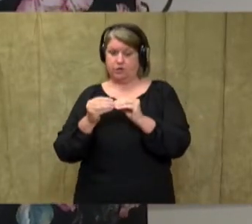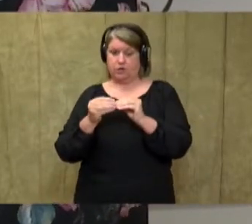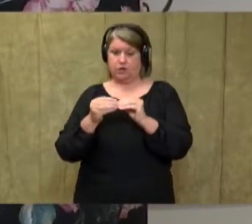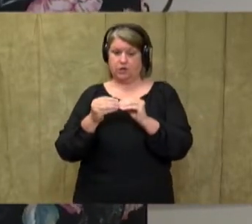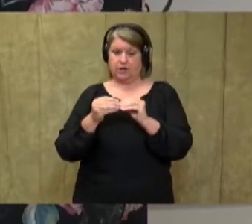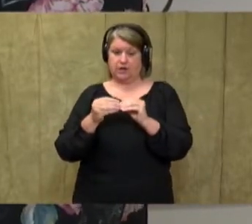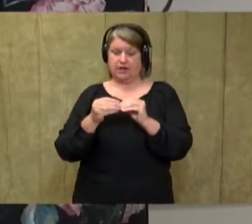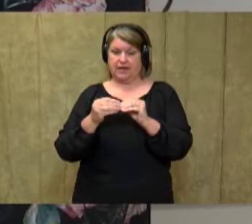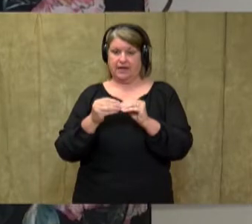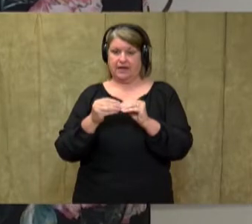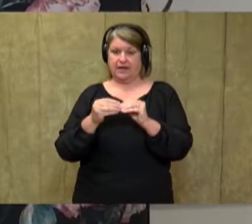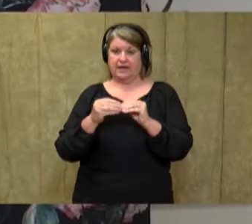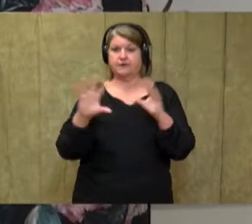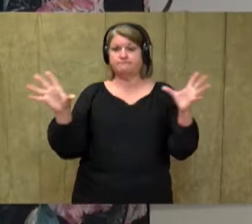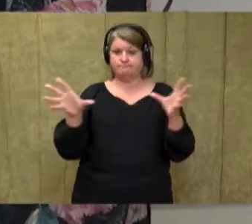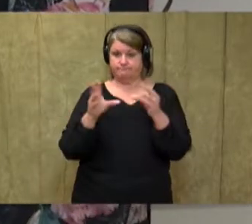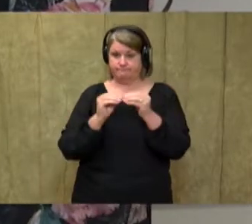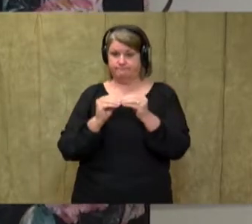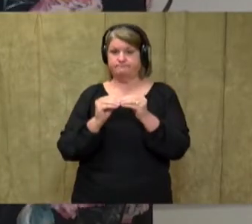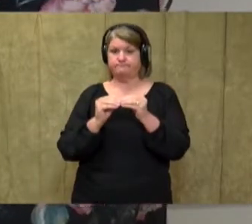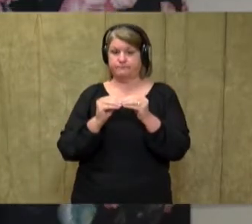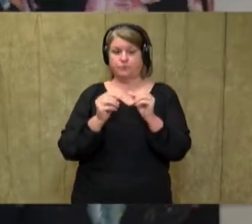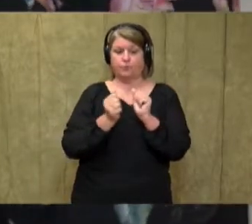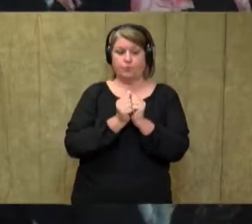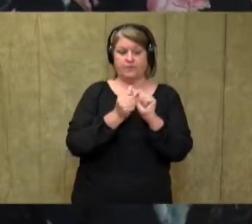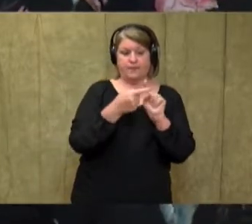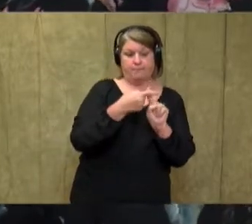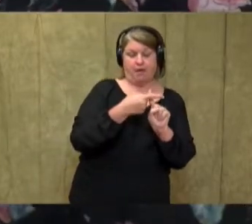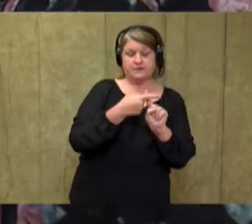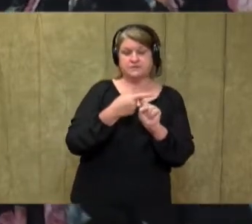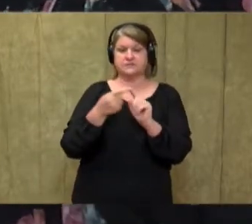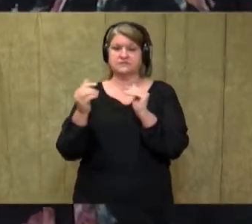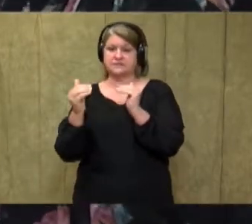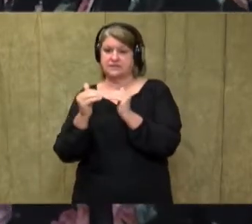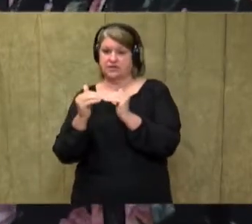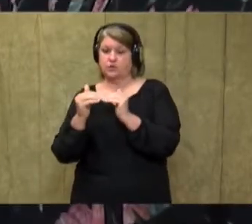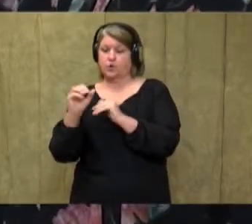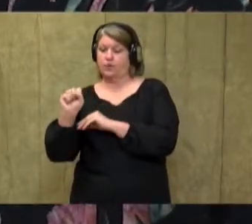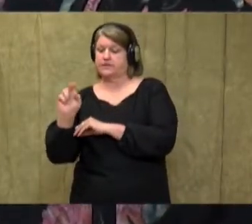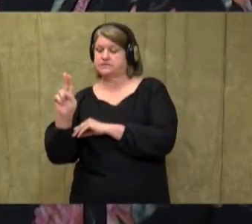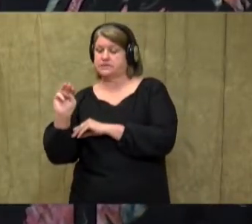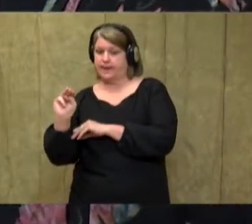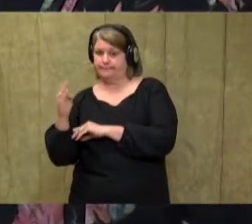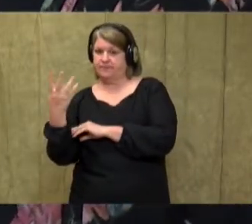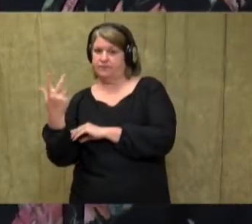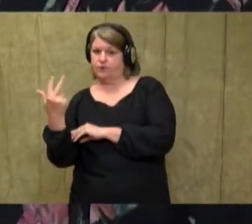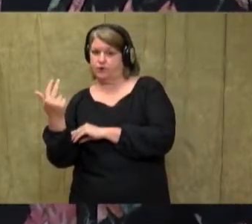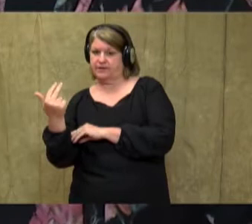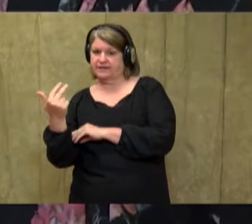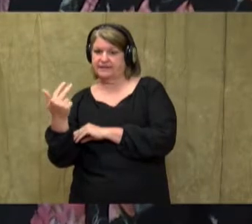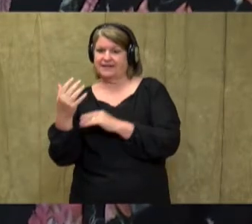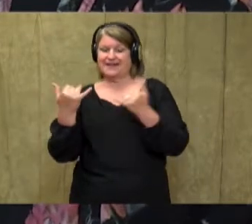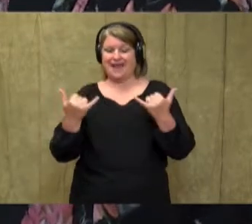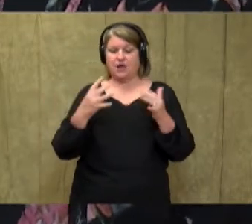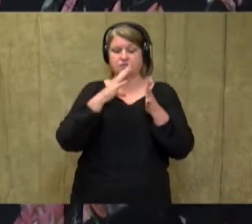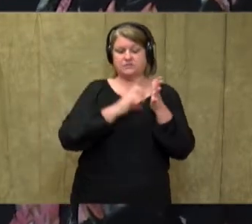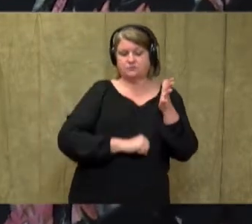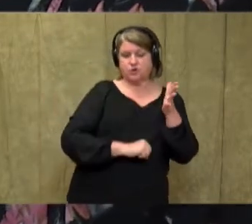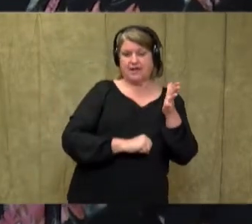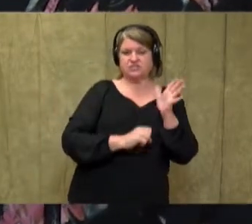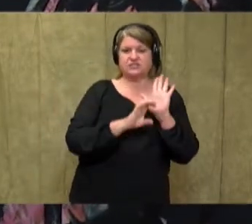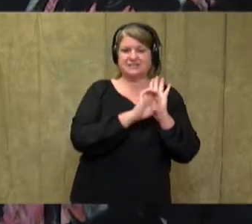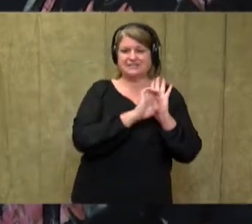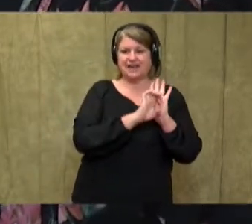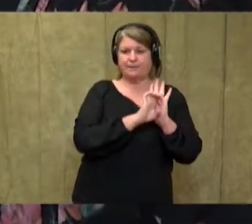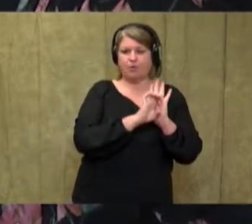added with our symbol, the plus sign, to get the sum 13. Now let's look at our subtraction